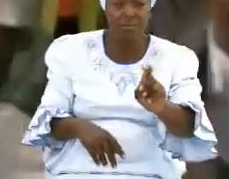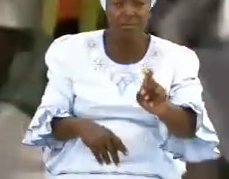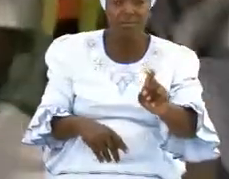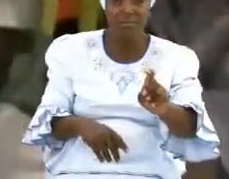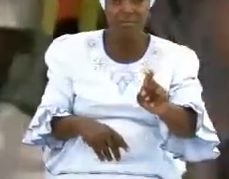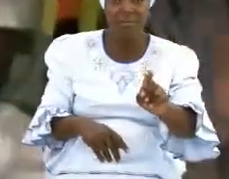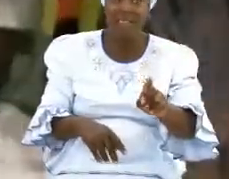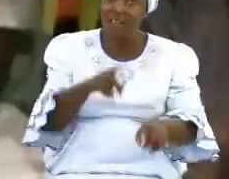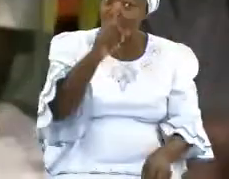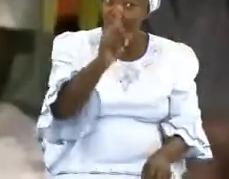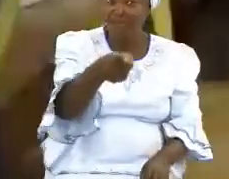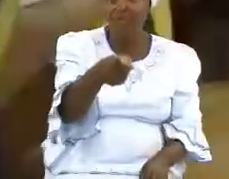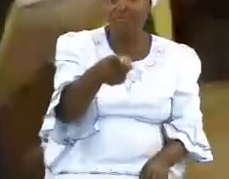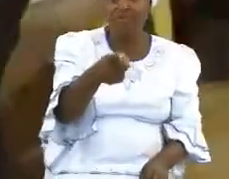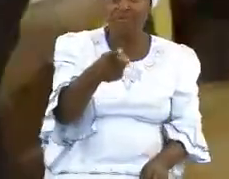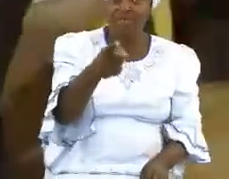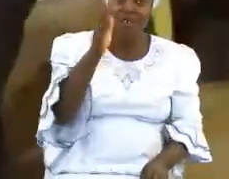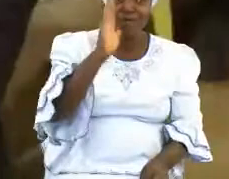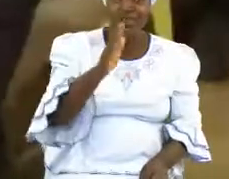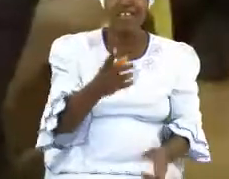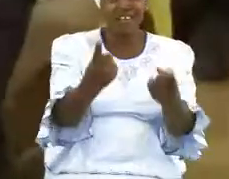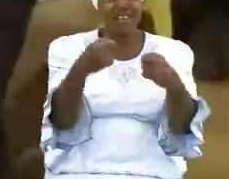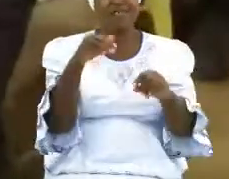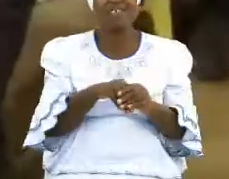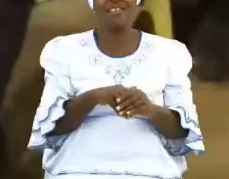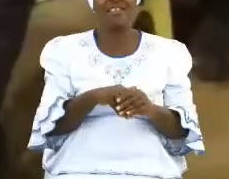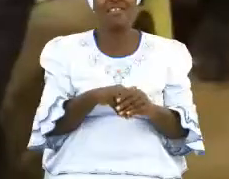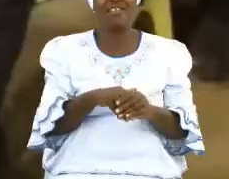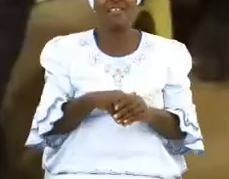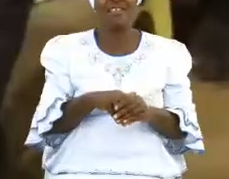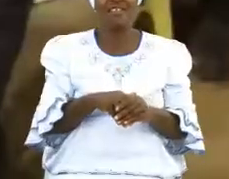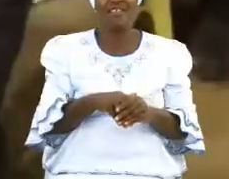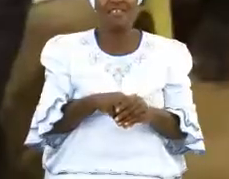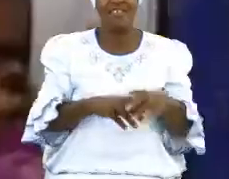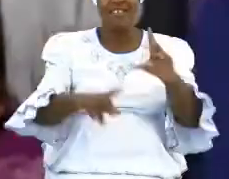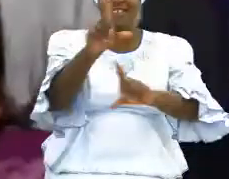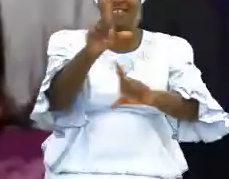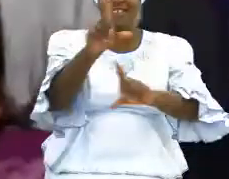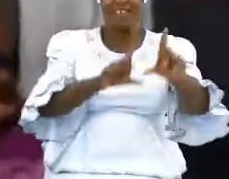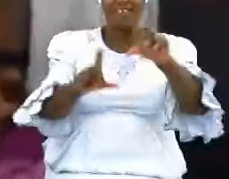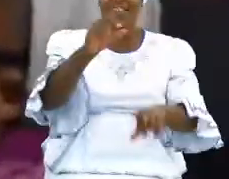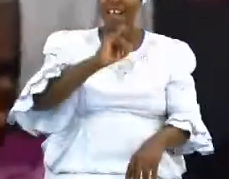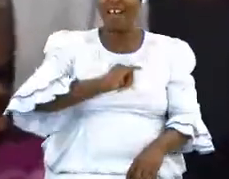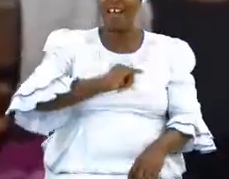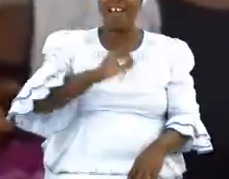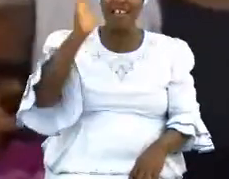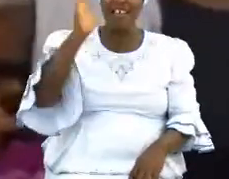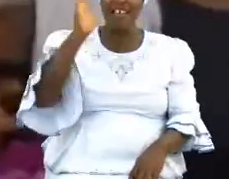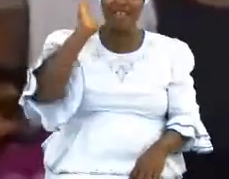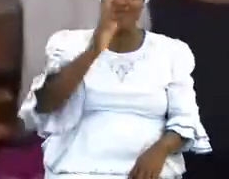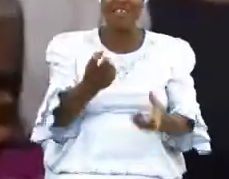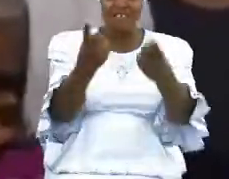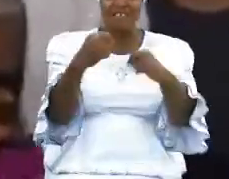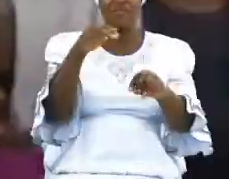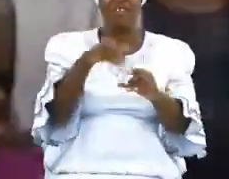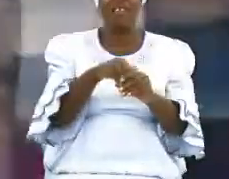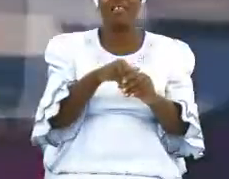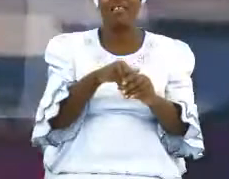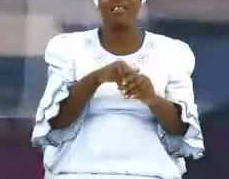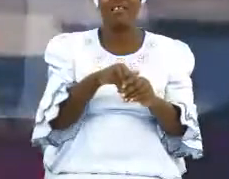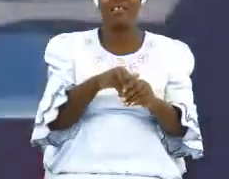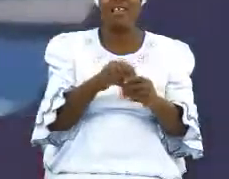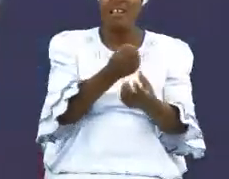You will come in. Say, I will come in. Salvation